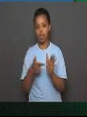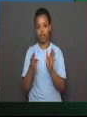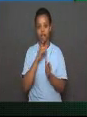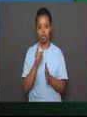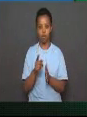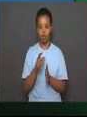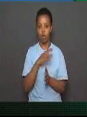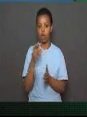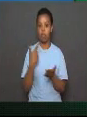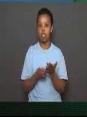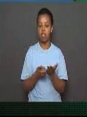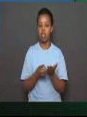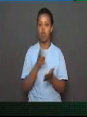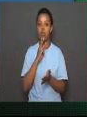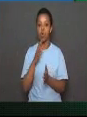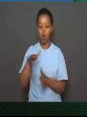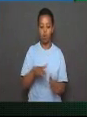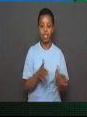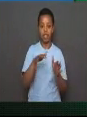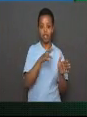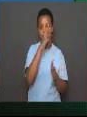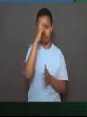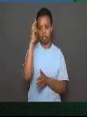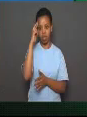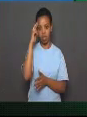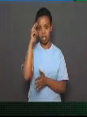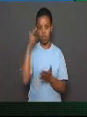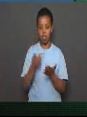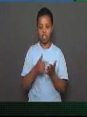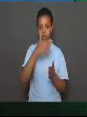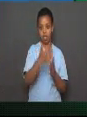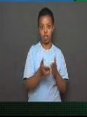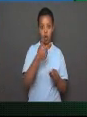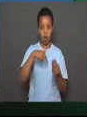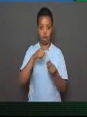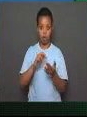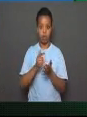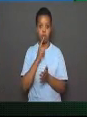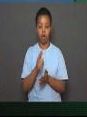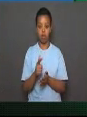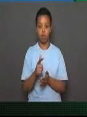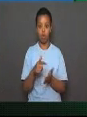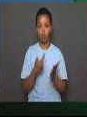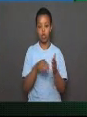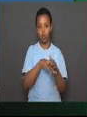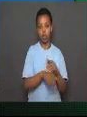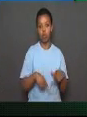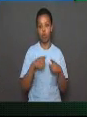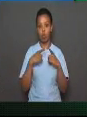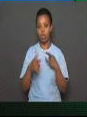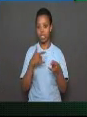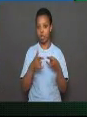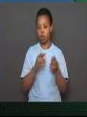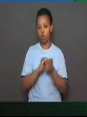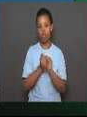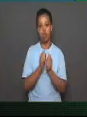Because of the movement of the water over the intertidal zone, the communities are constantly